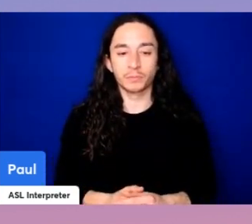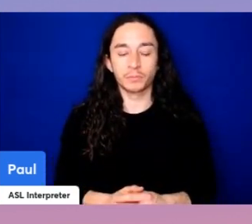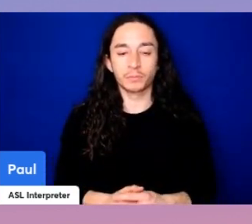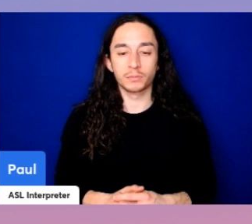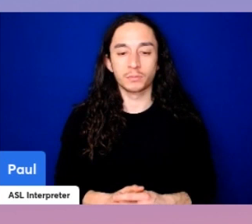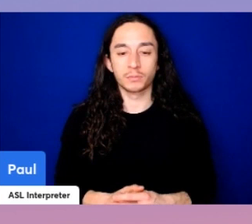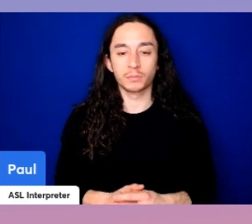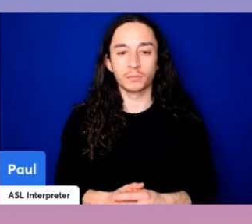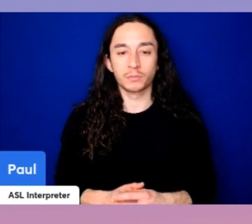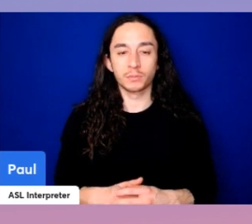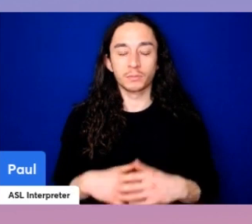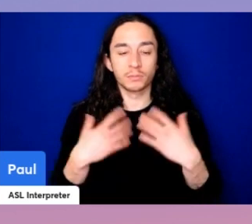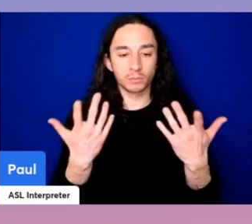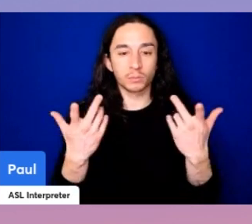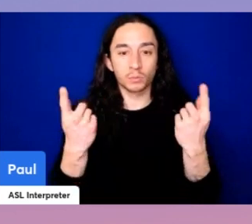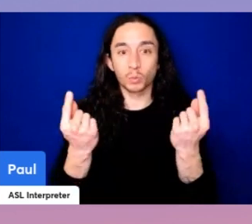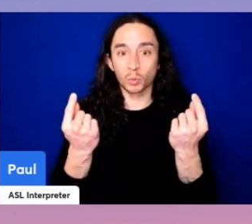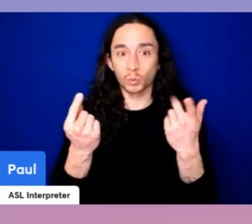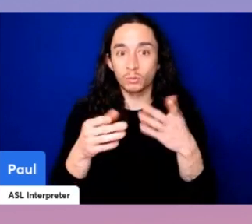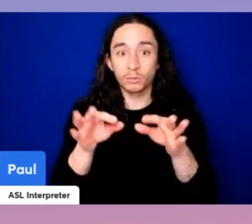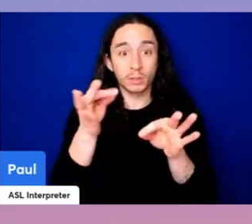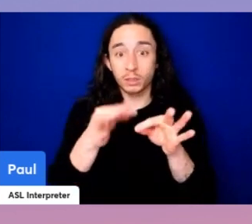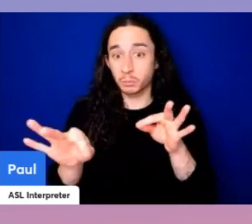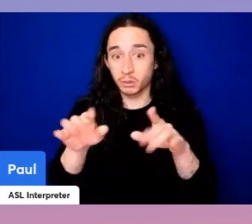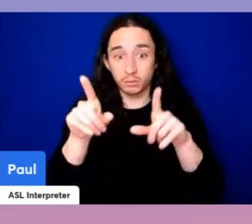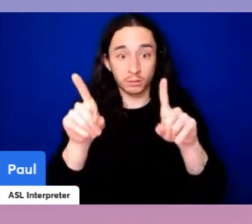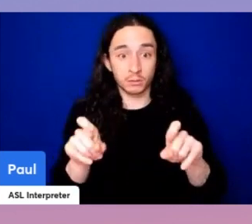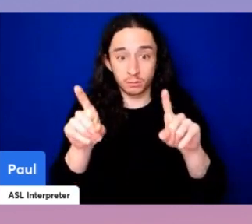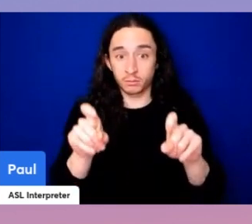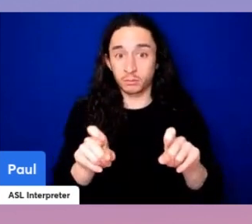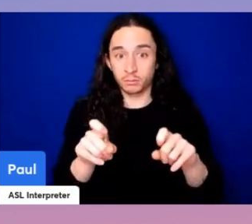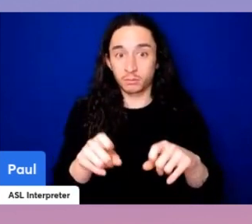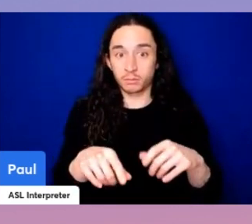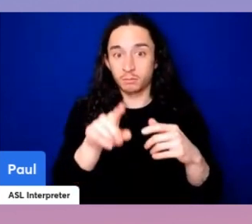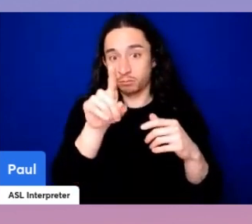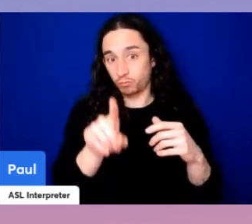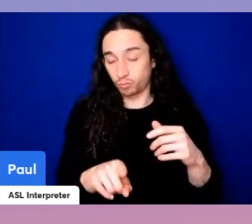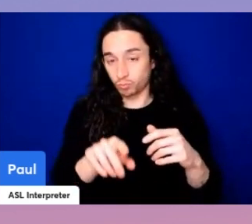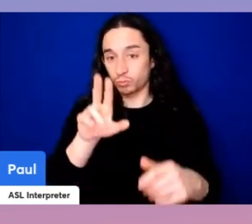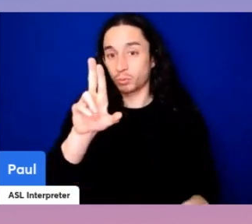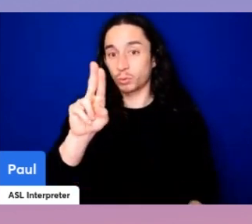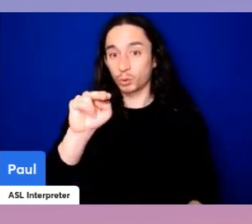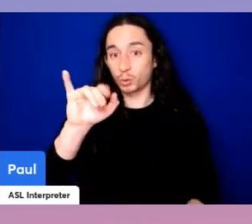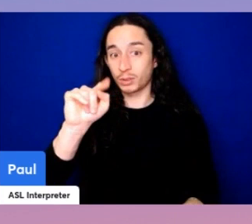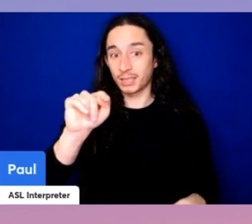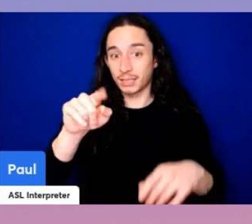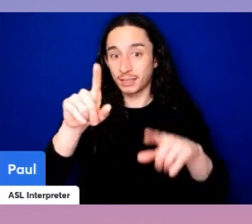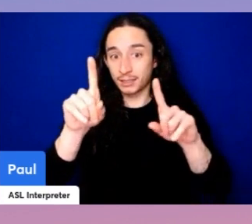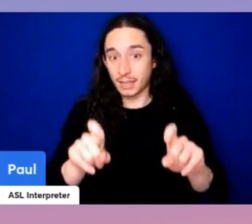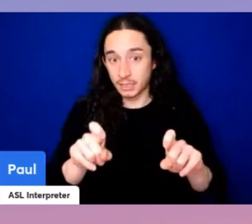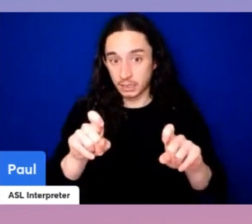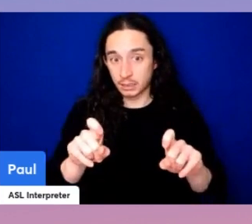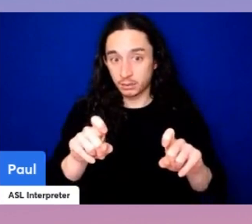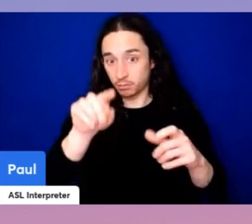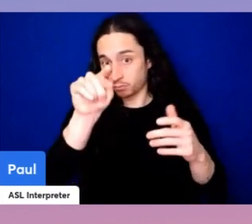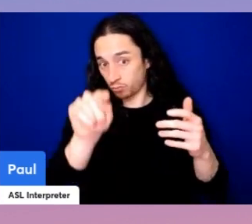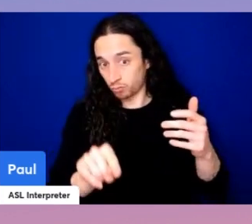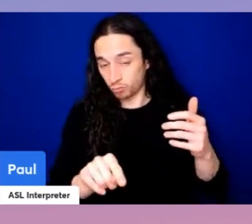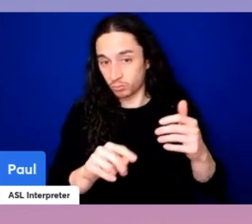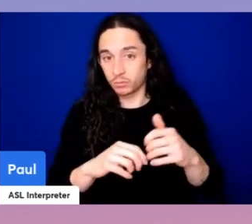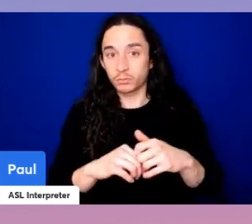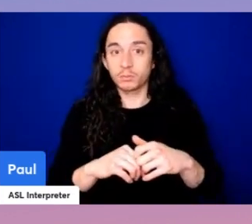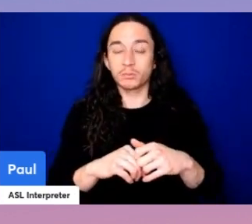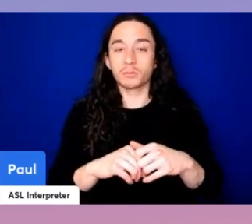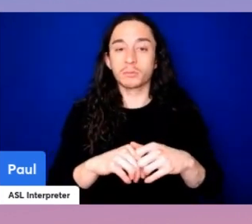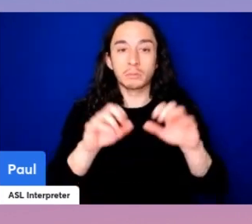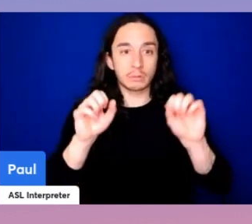So I do a separate test, the unit test in here, the CI/CD tools or GitHub